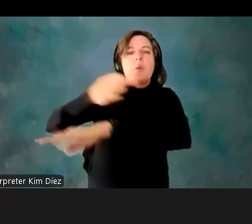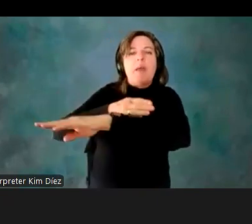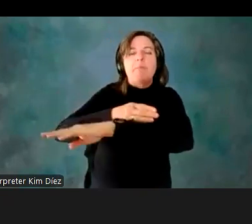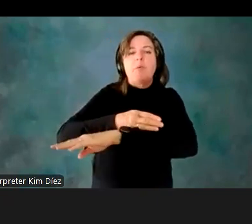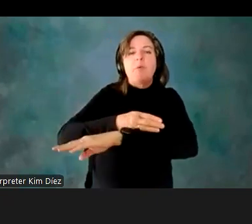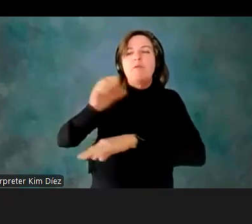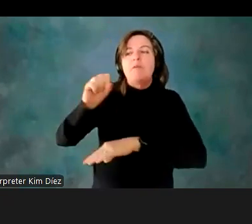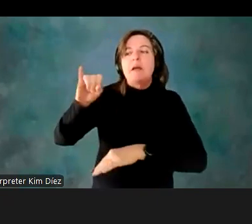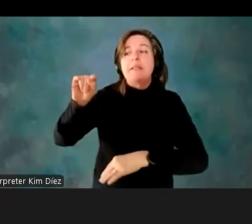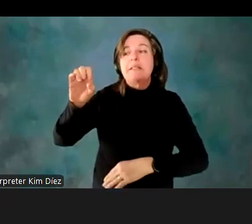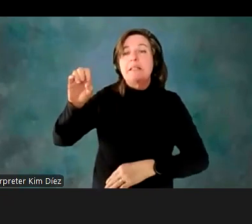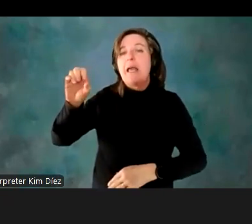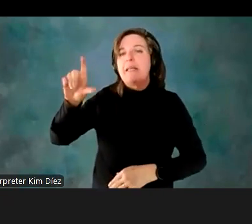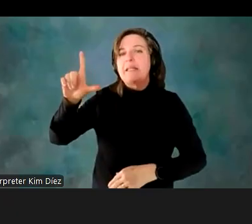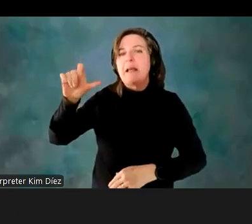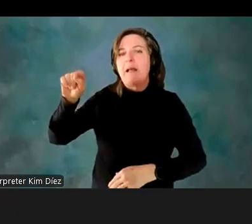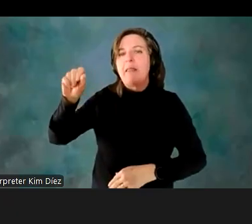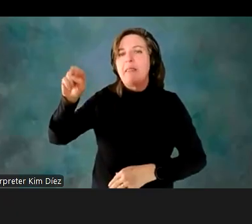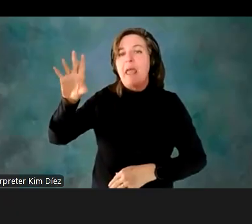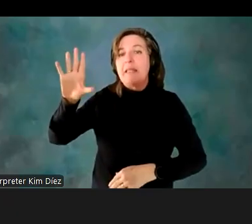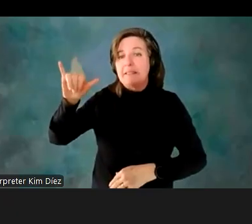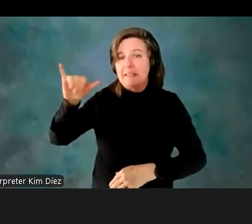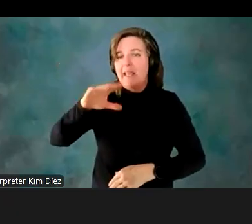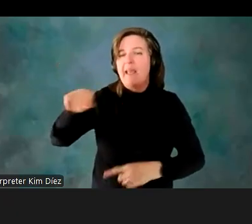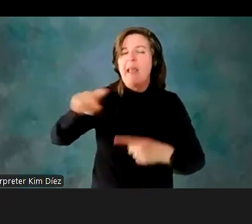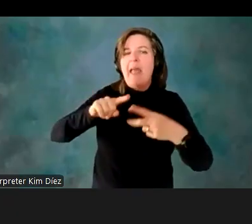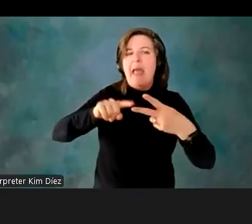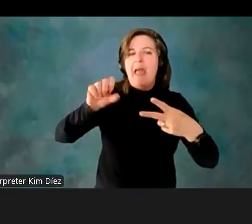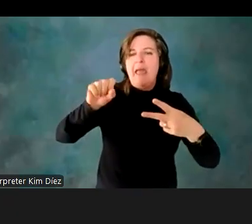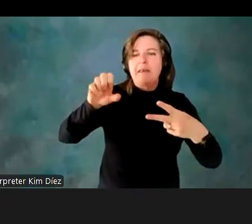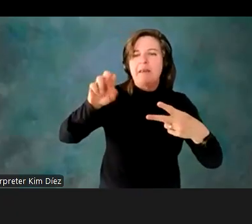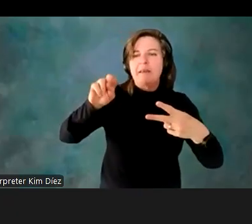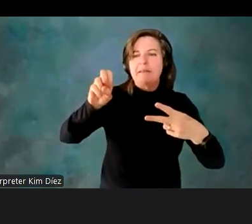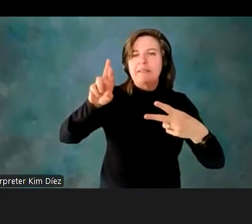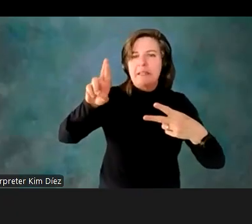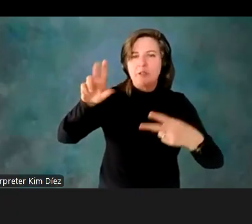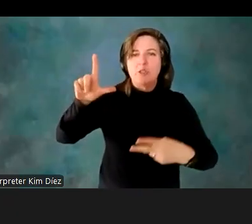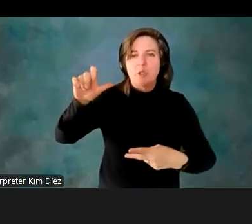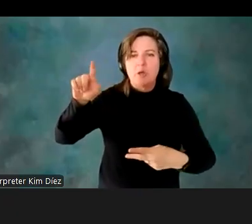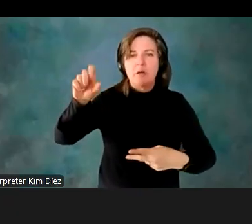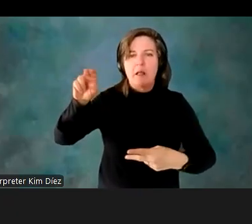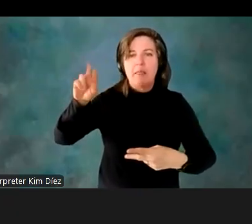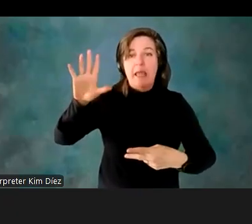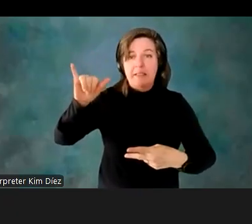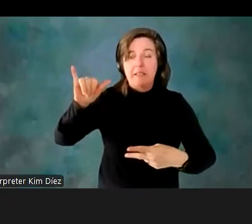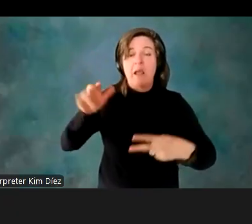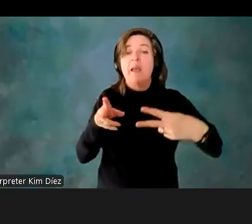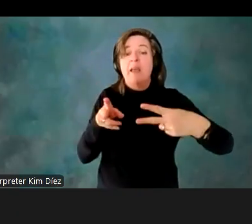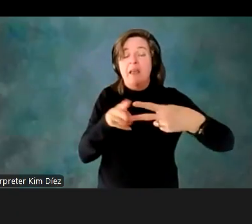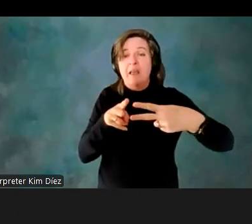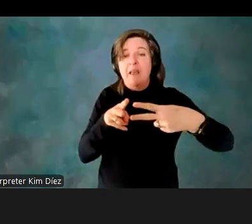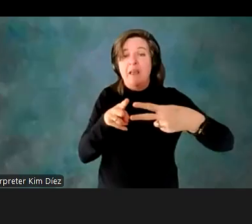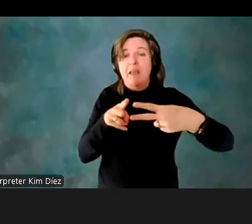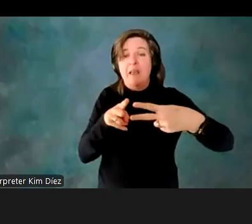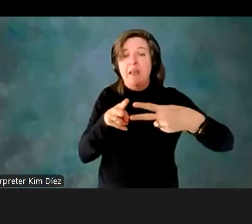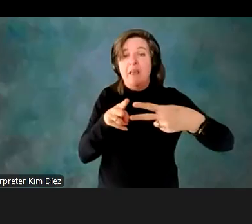forth. So that's taken up most of the resources. And unfortunately, haven't had the time to